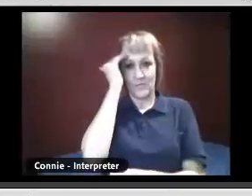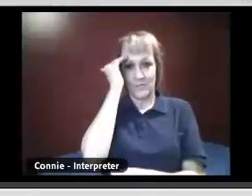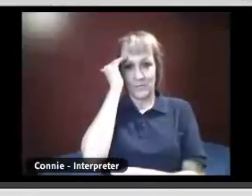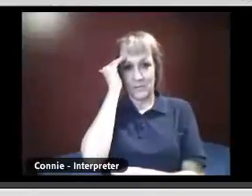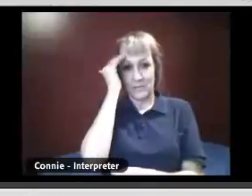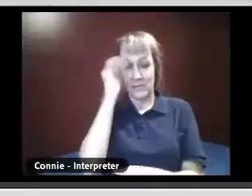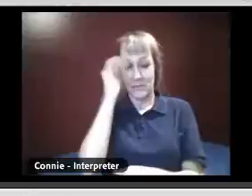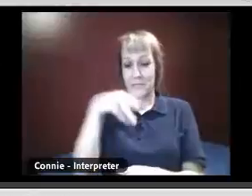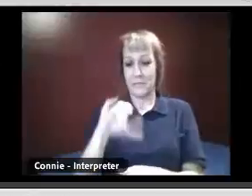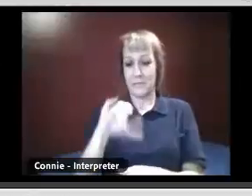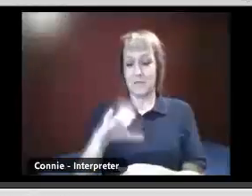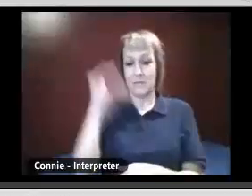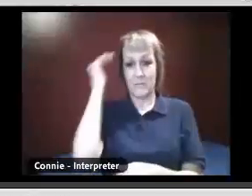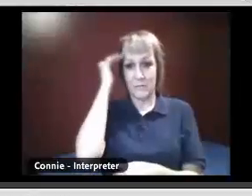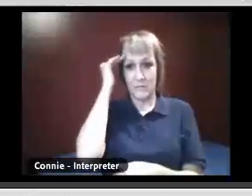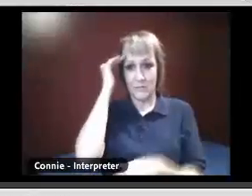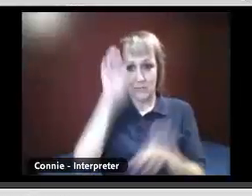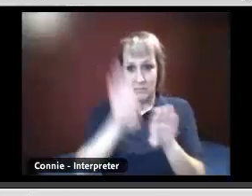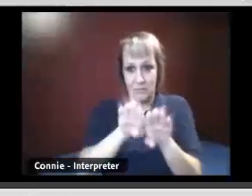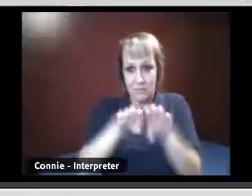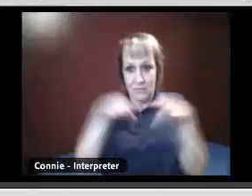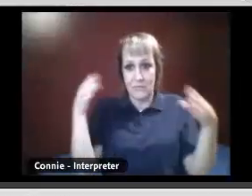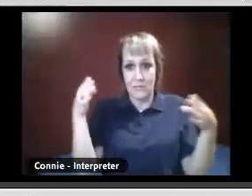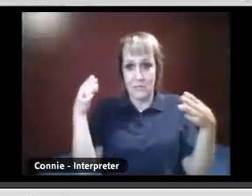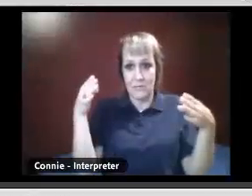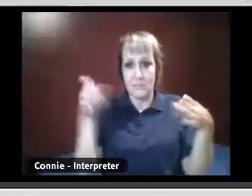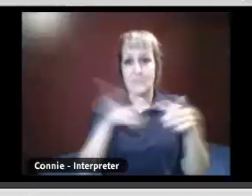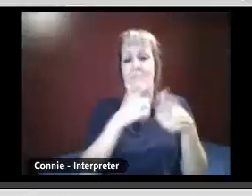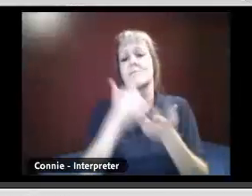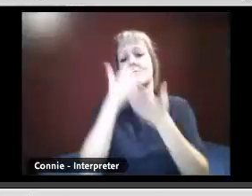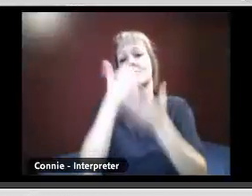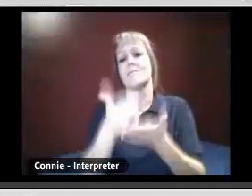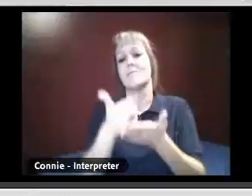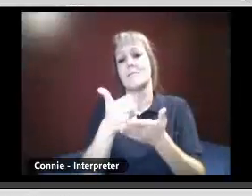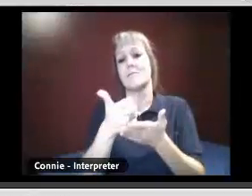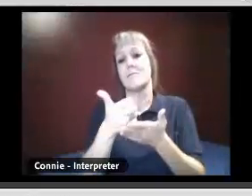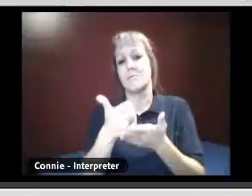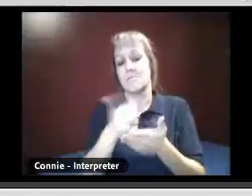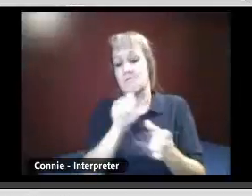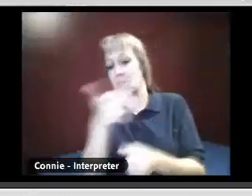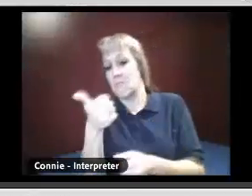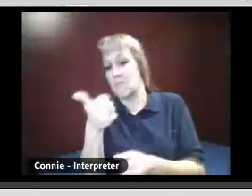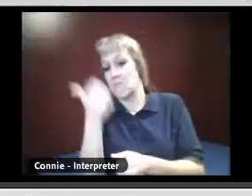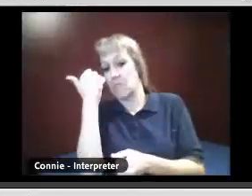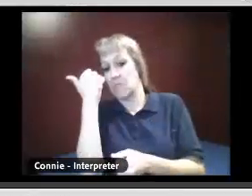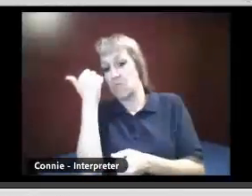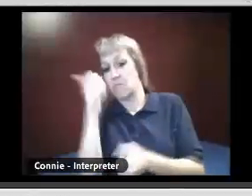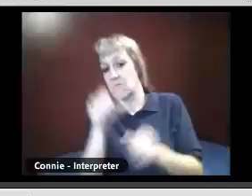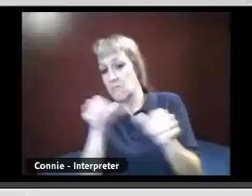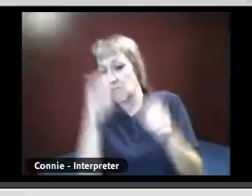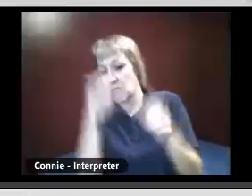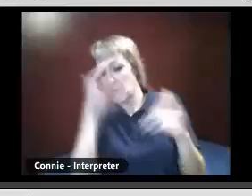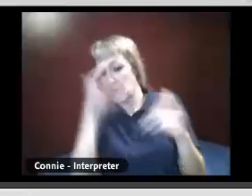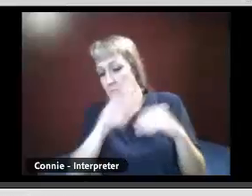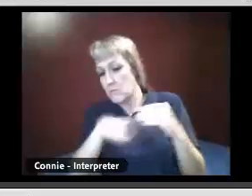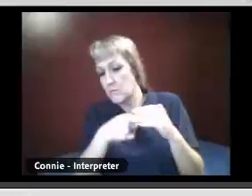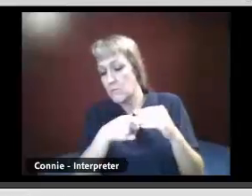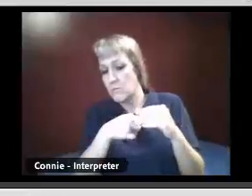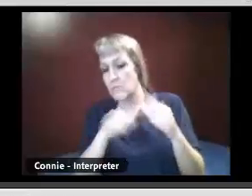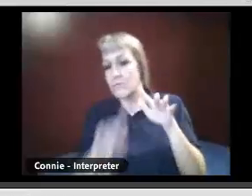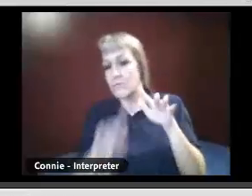public knowledge, well, then we minimize the blind spots. Hidden areas don't necessarily stay hidden because the comfort factor is